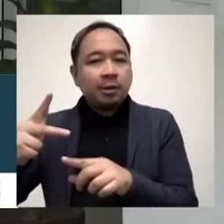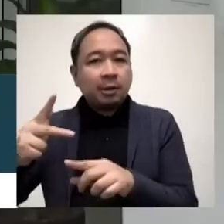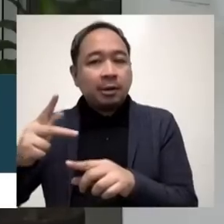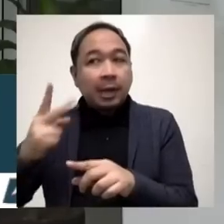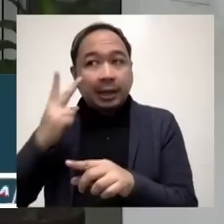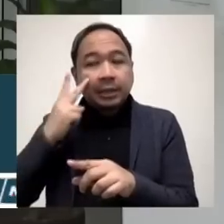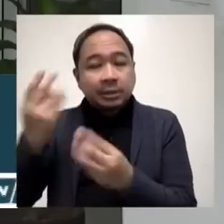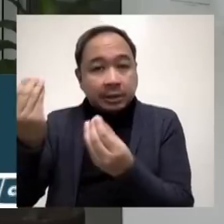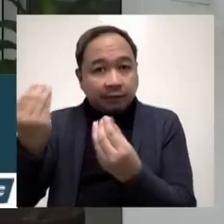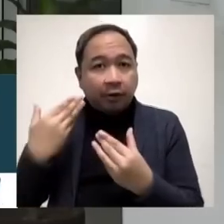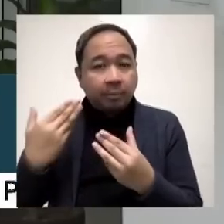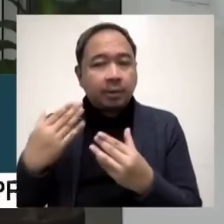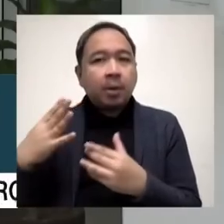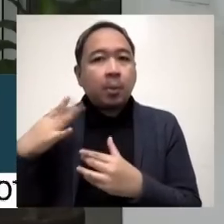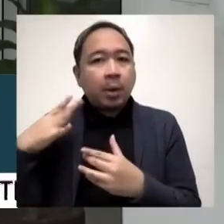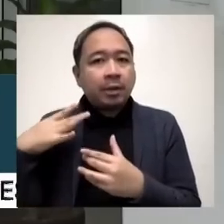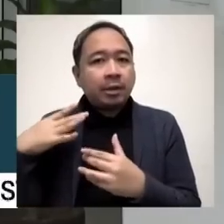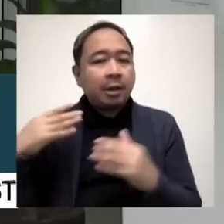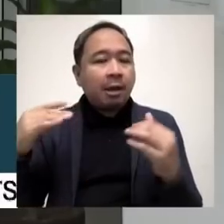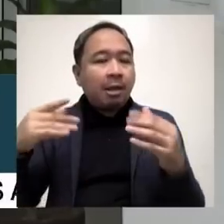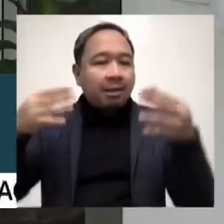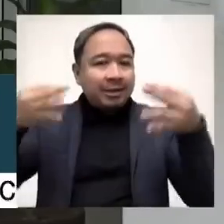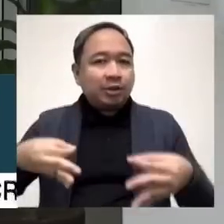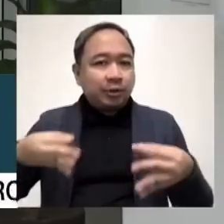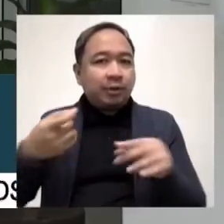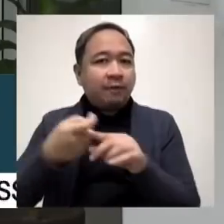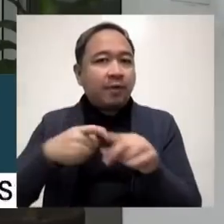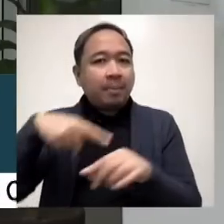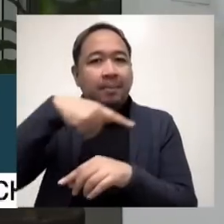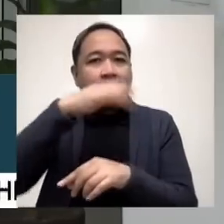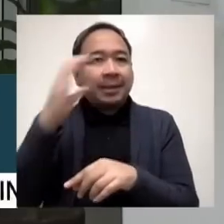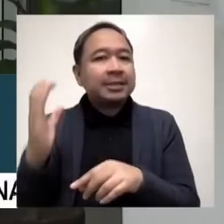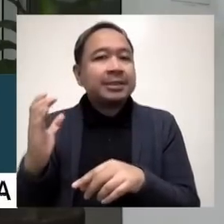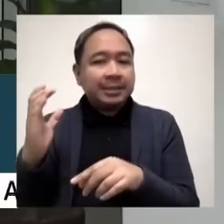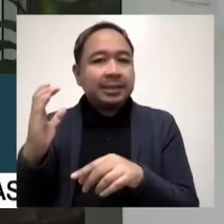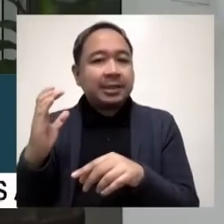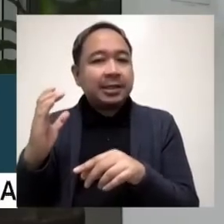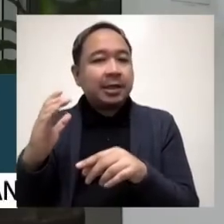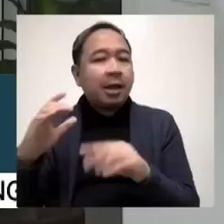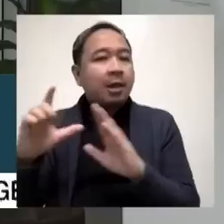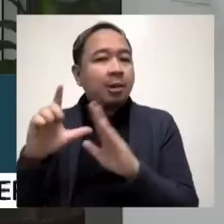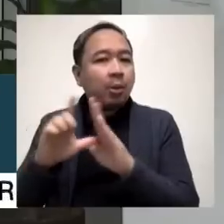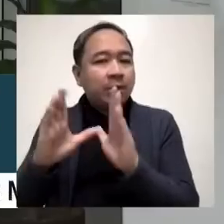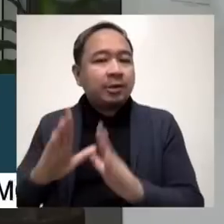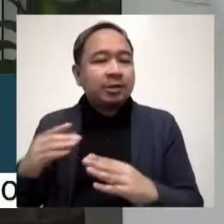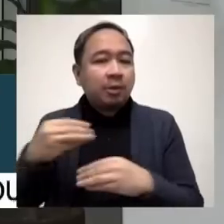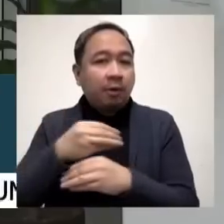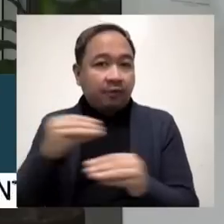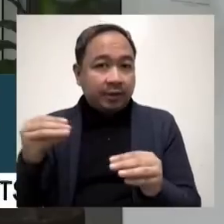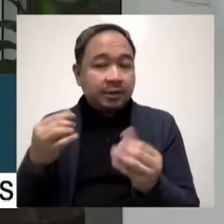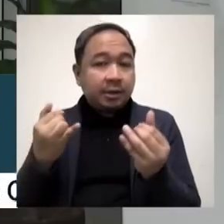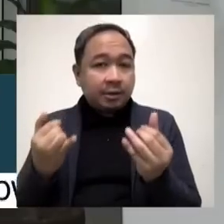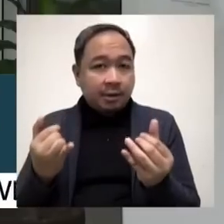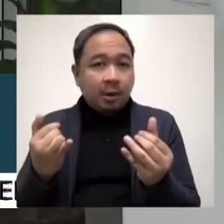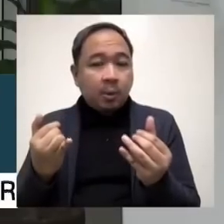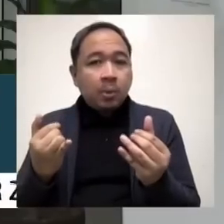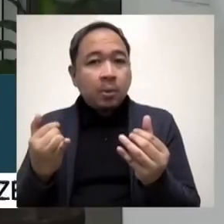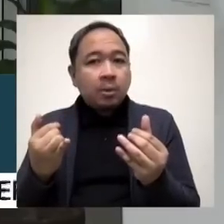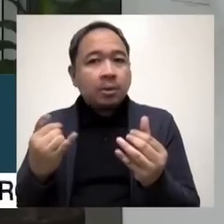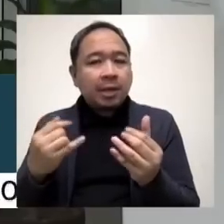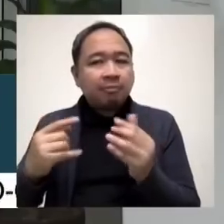the resolution from the Pasay City Prosecutor's Office. When we had the chance to talk to Attorney Kit